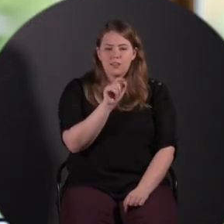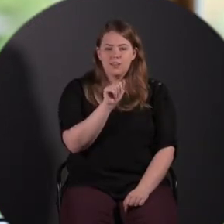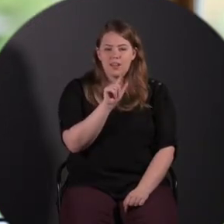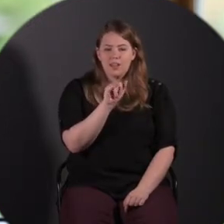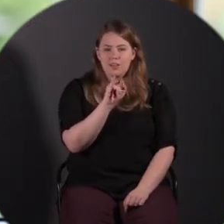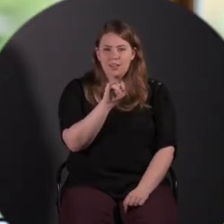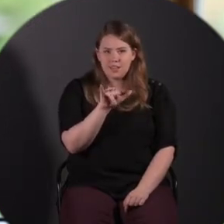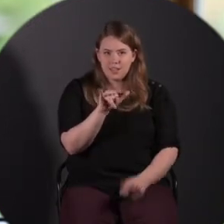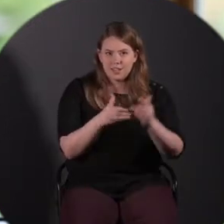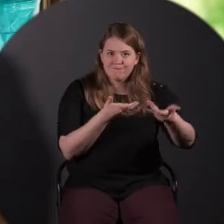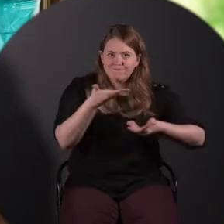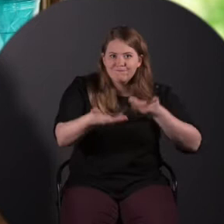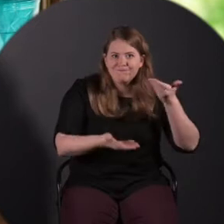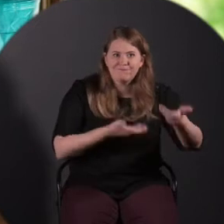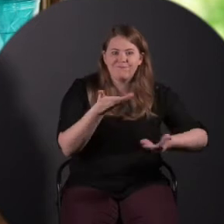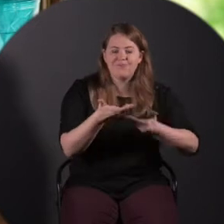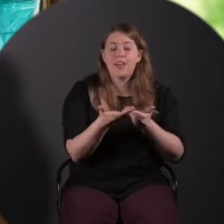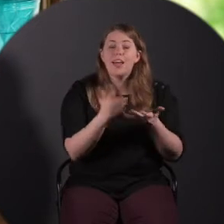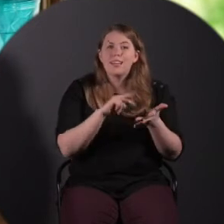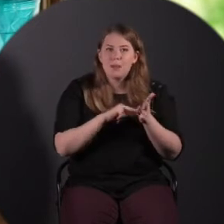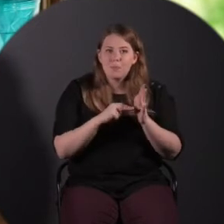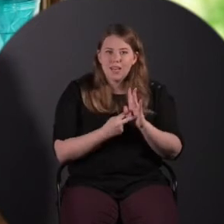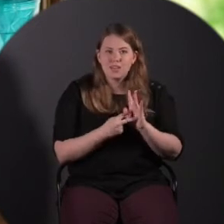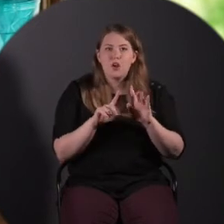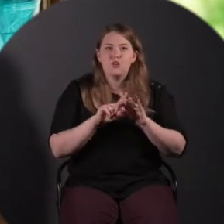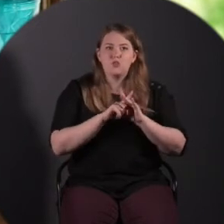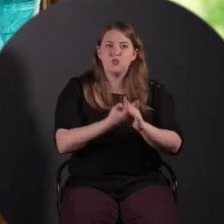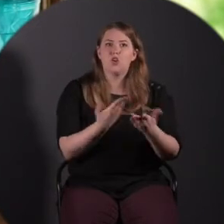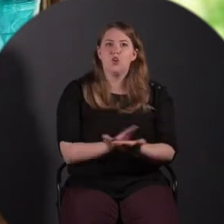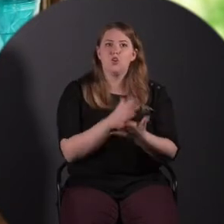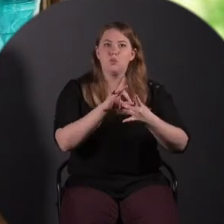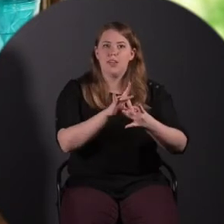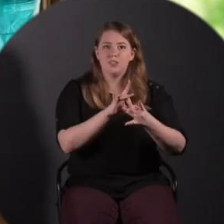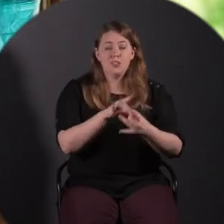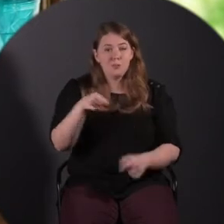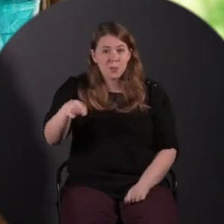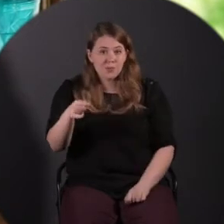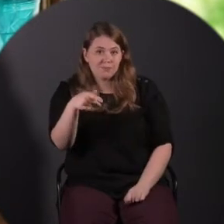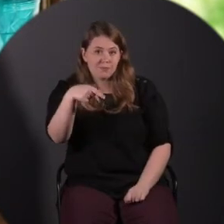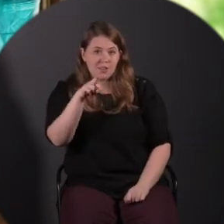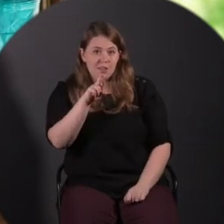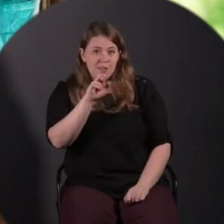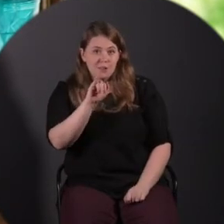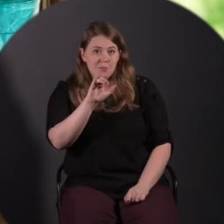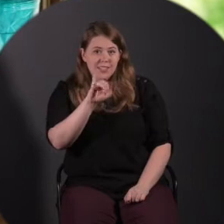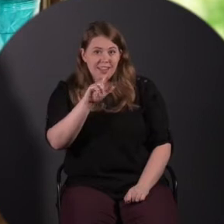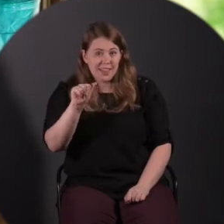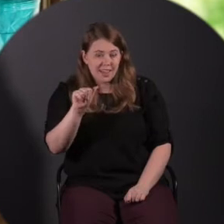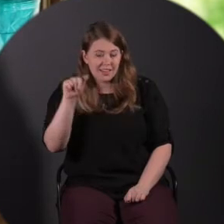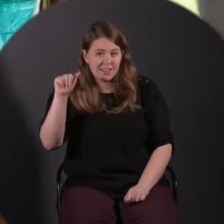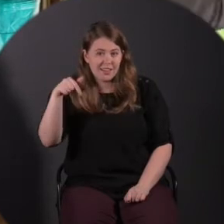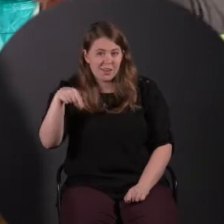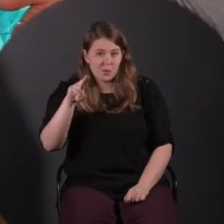opportunities and new relationship. And because Priscilla and Aquila showed hospitality, their relationship with Jesus